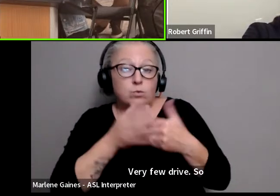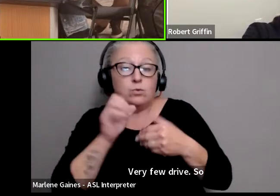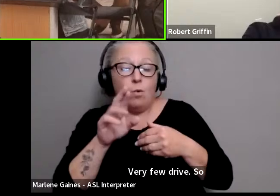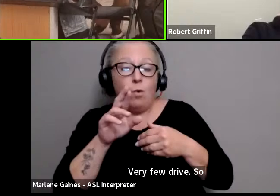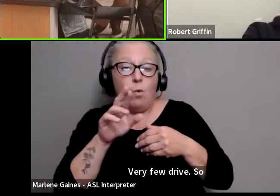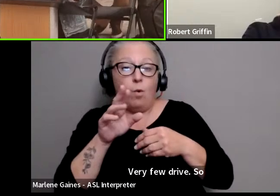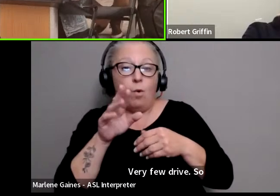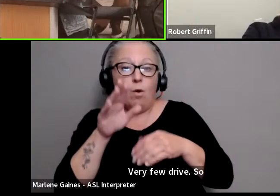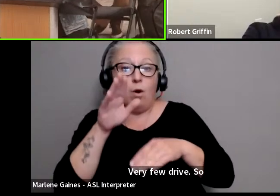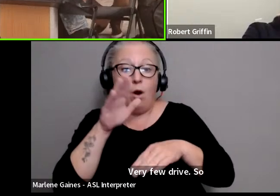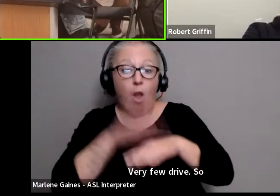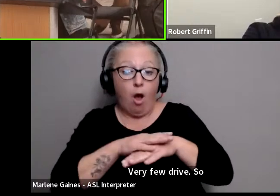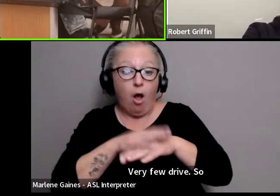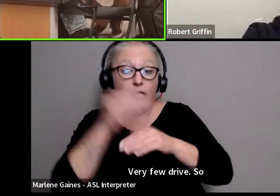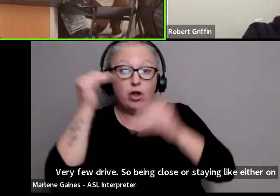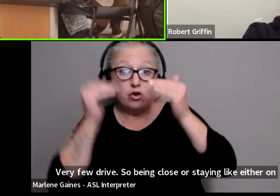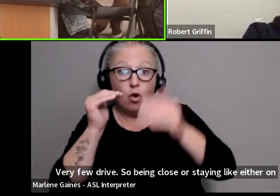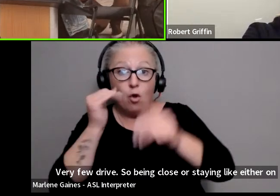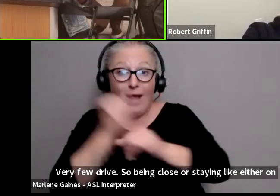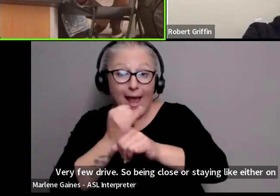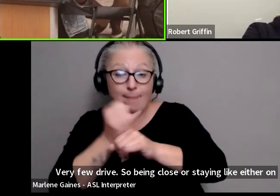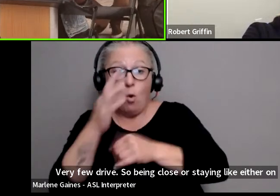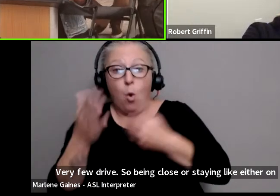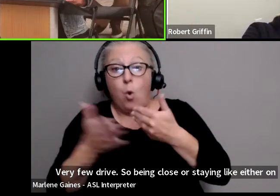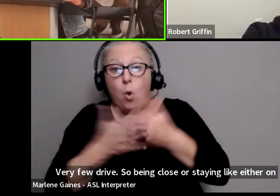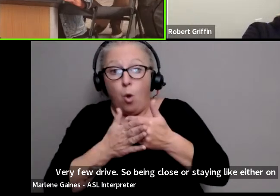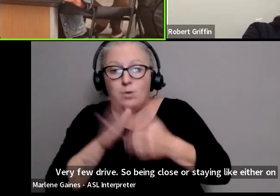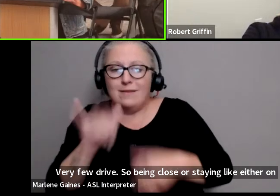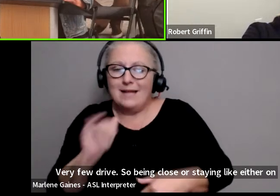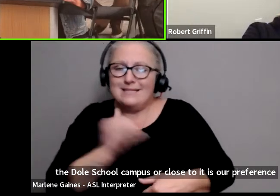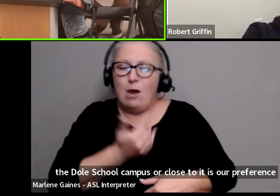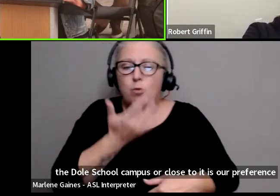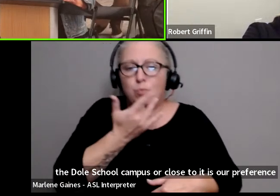like either on the adult school campus or close to it is our preference.